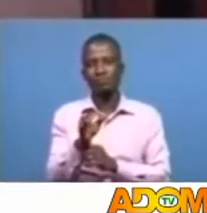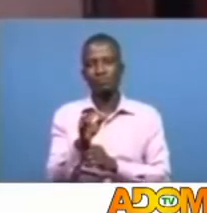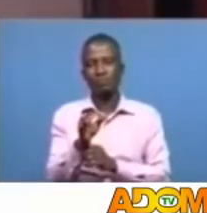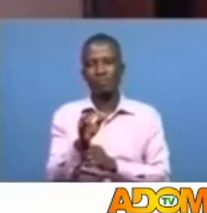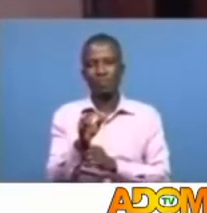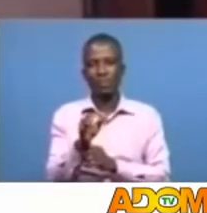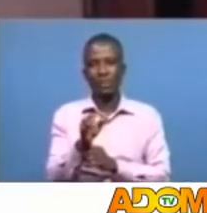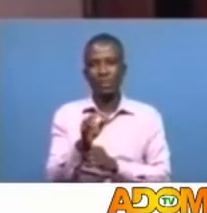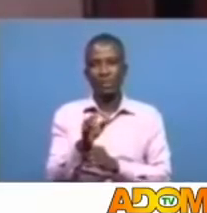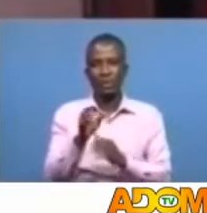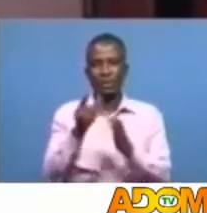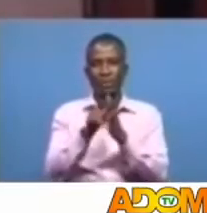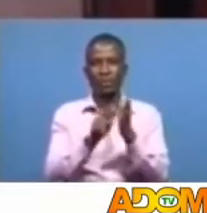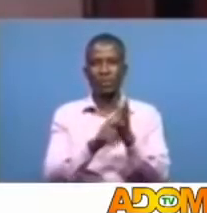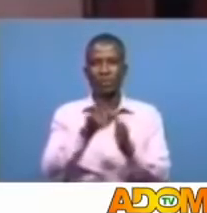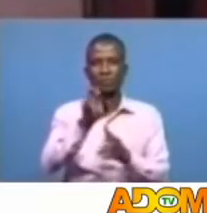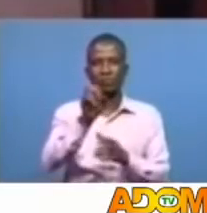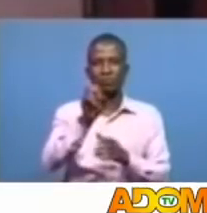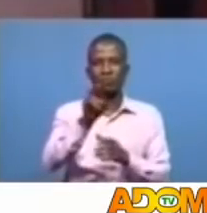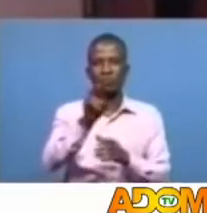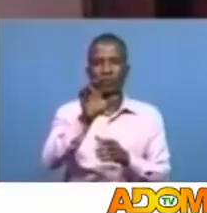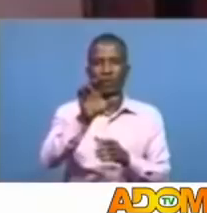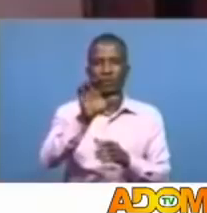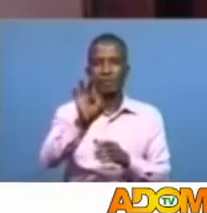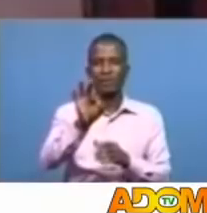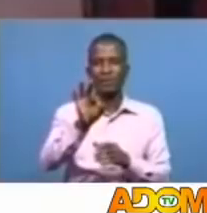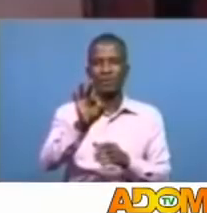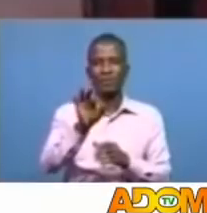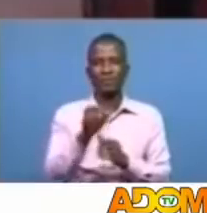Act 459, Section